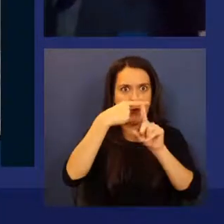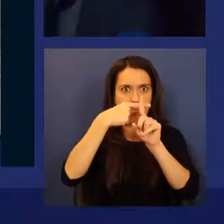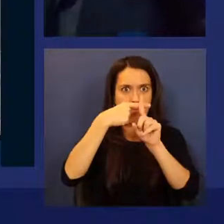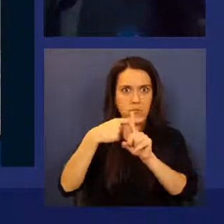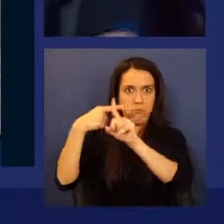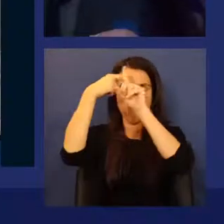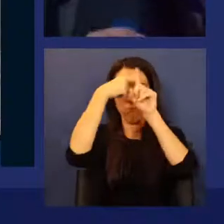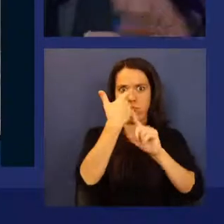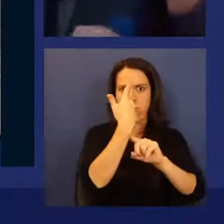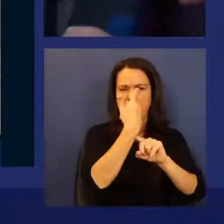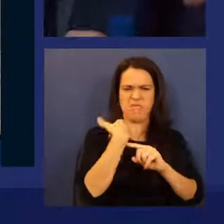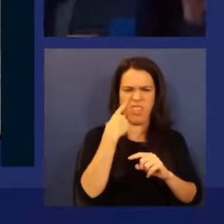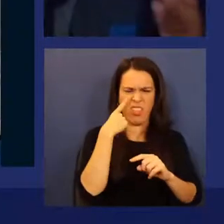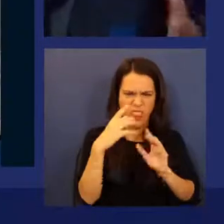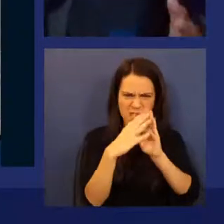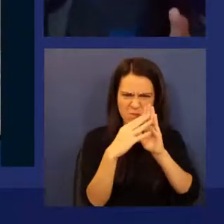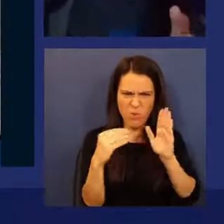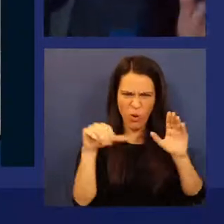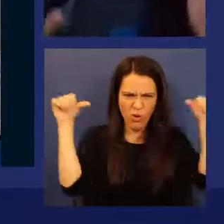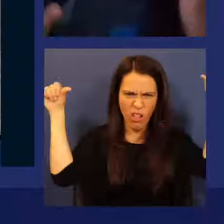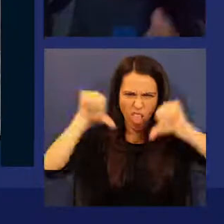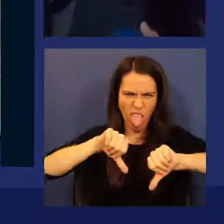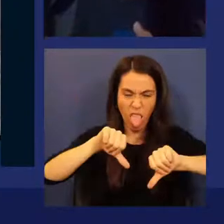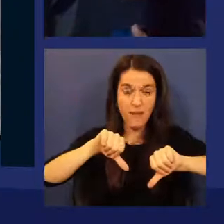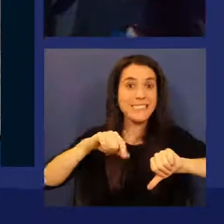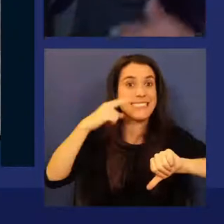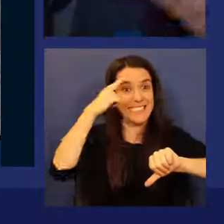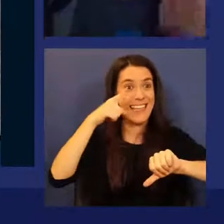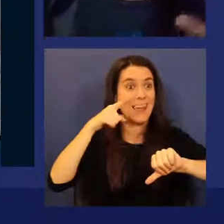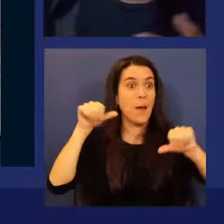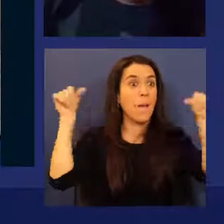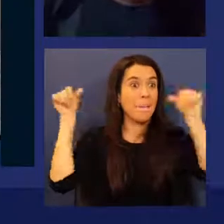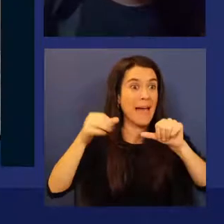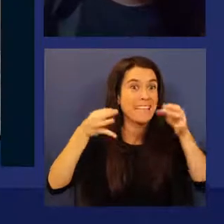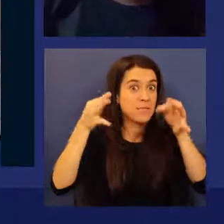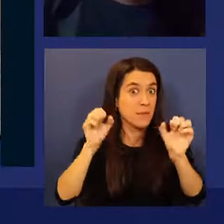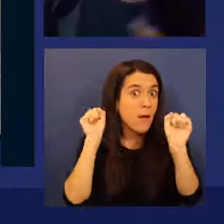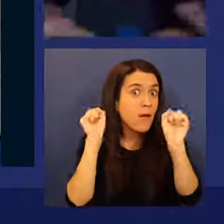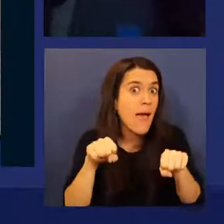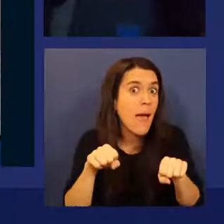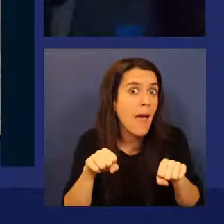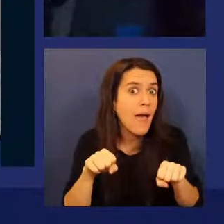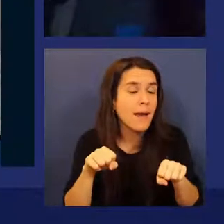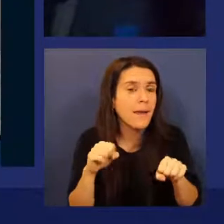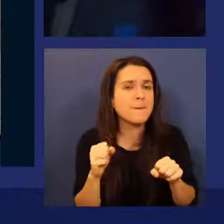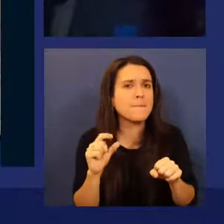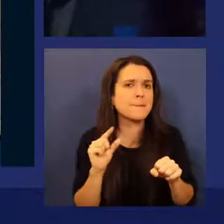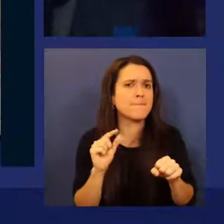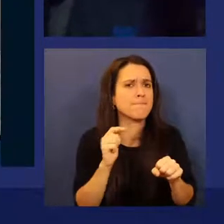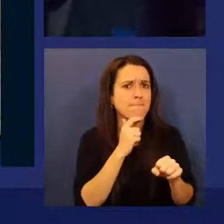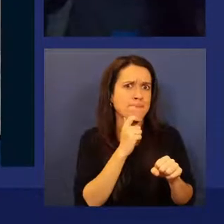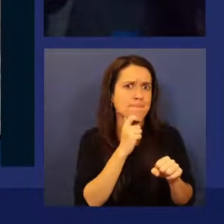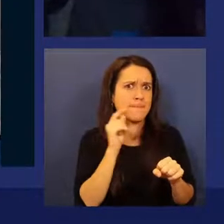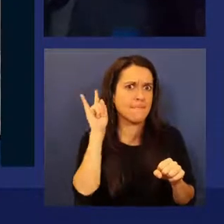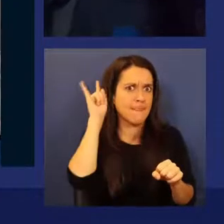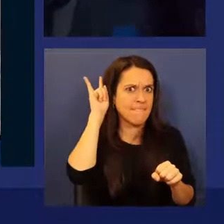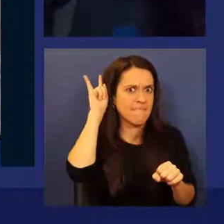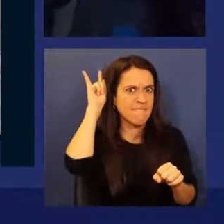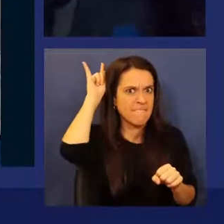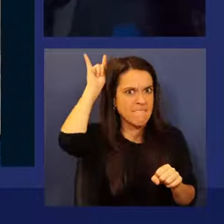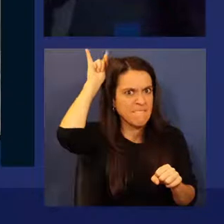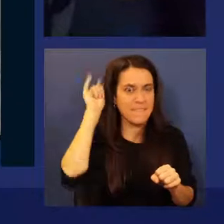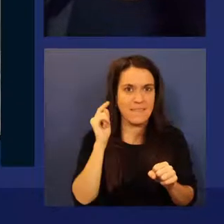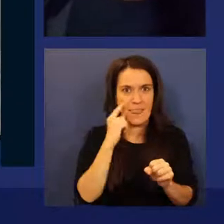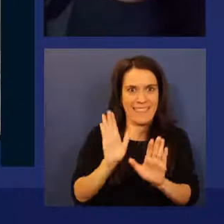choices. So bad decisions can be dangerous, especially in the areas of, right? Hopefully someone